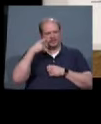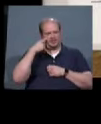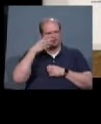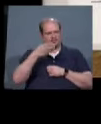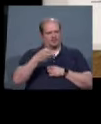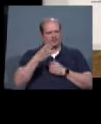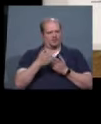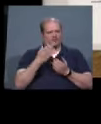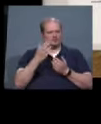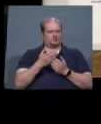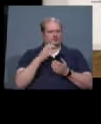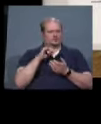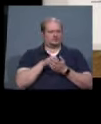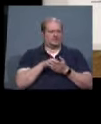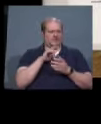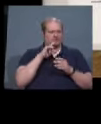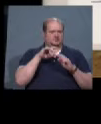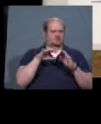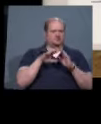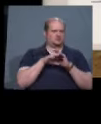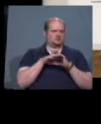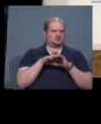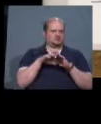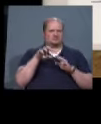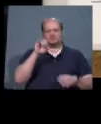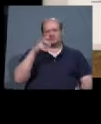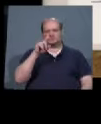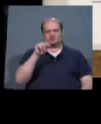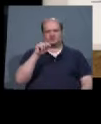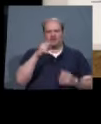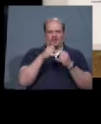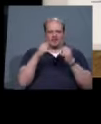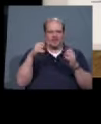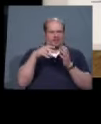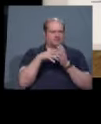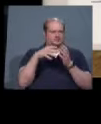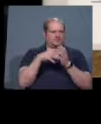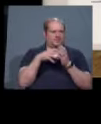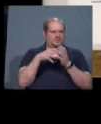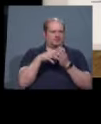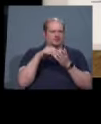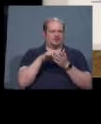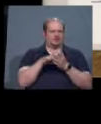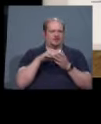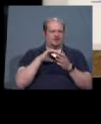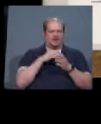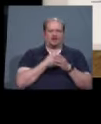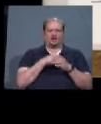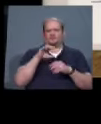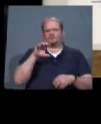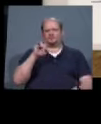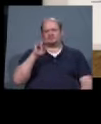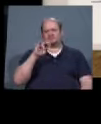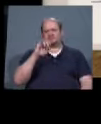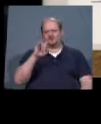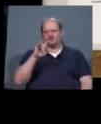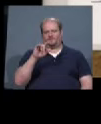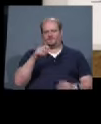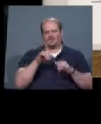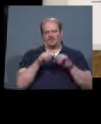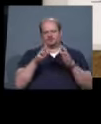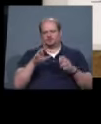there almost, is a sightline study that our civil engineer, White